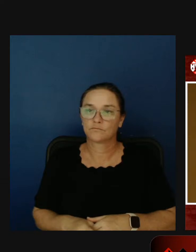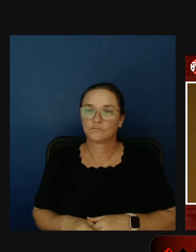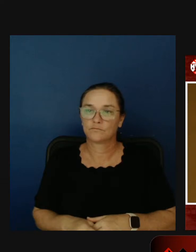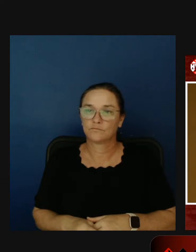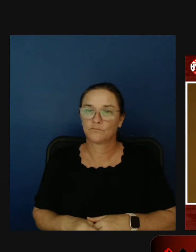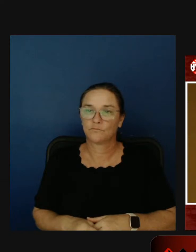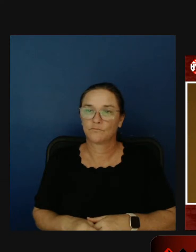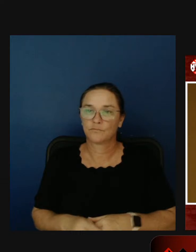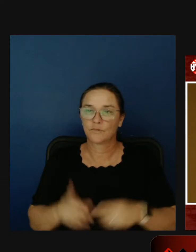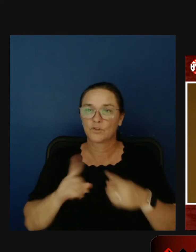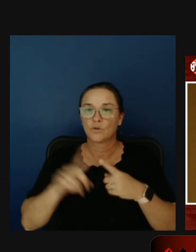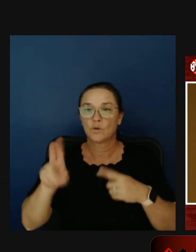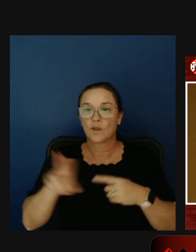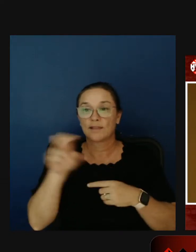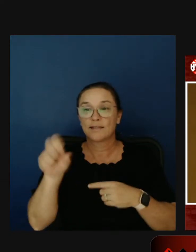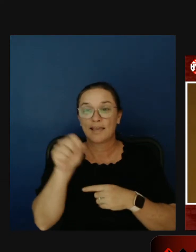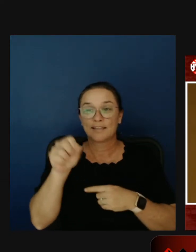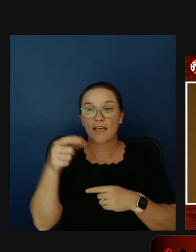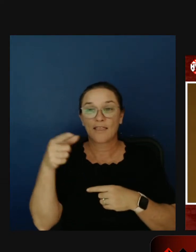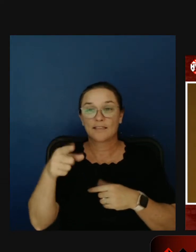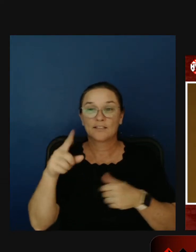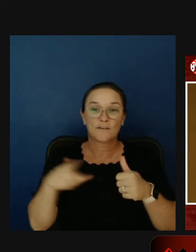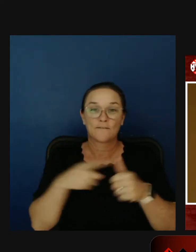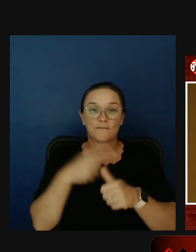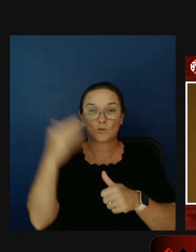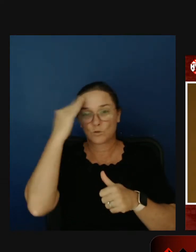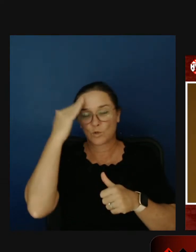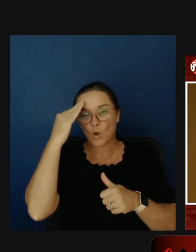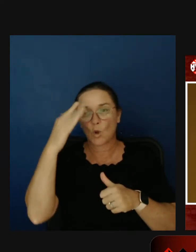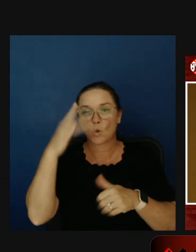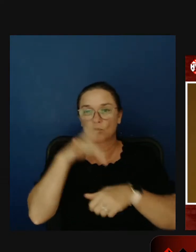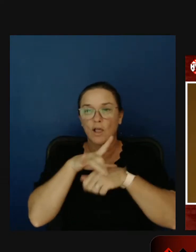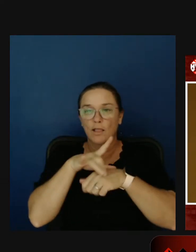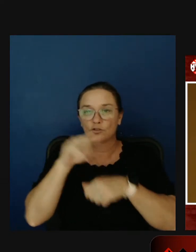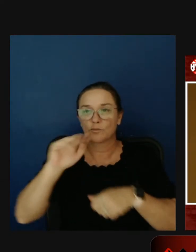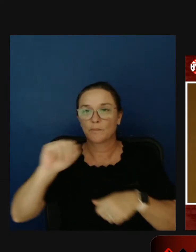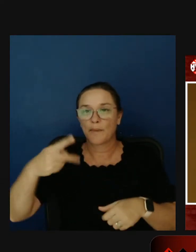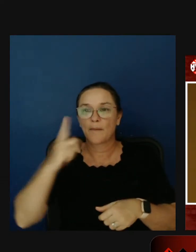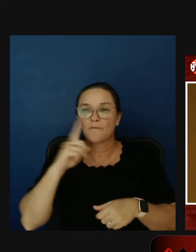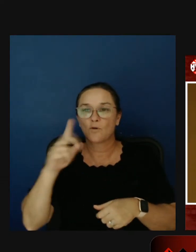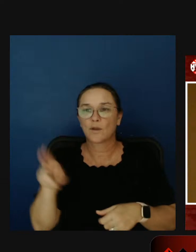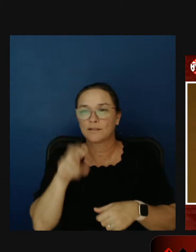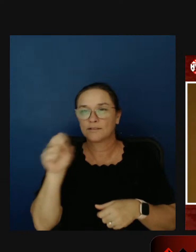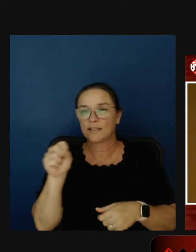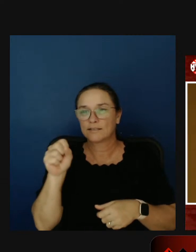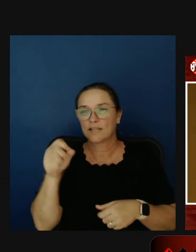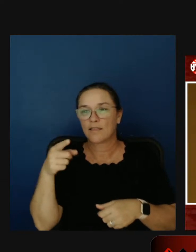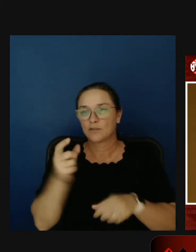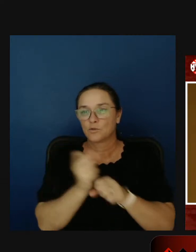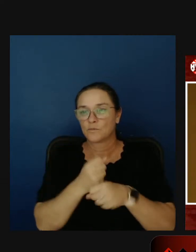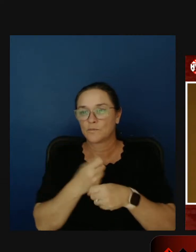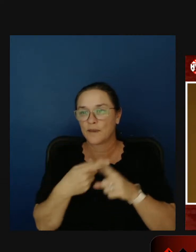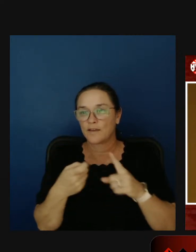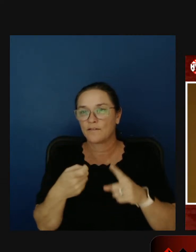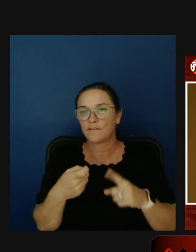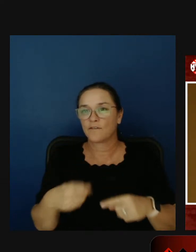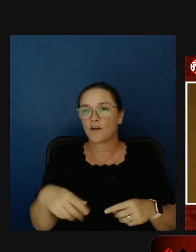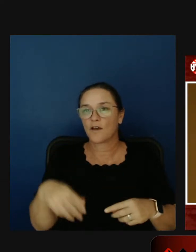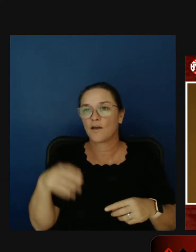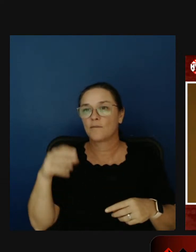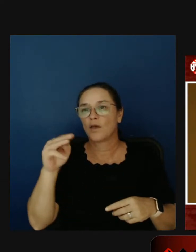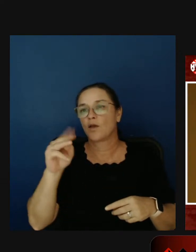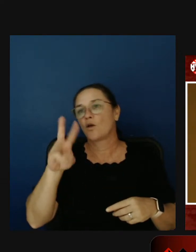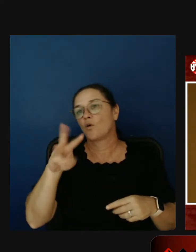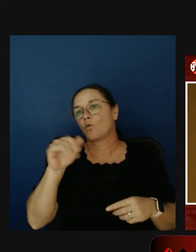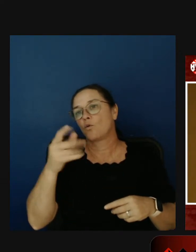to the US. And this is the first known geologic map of the US. So this was created by William McClure. It was